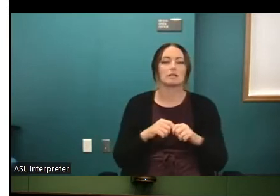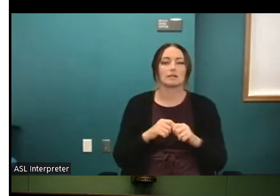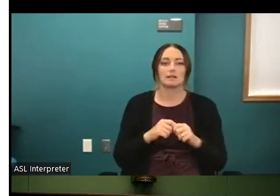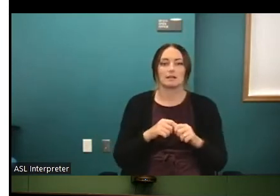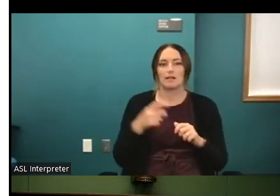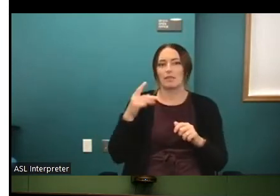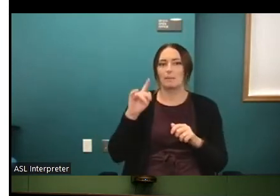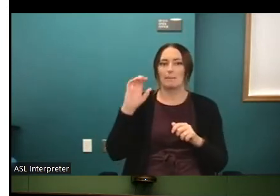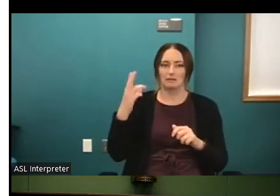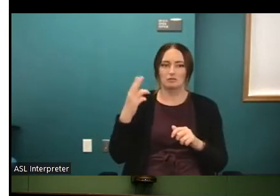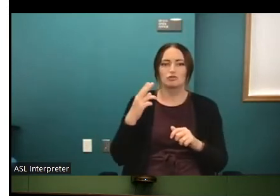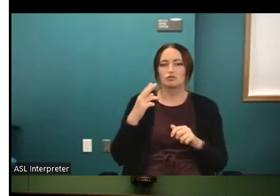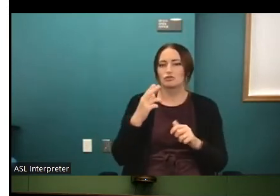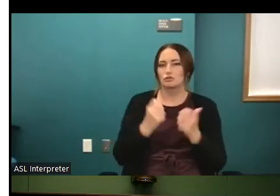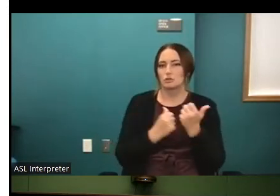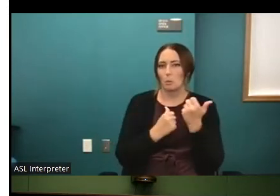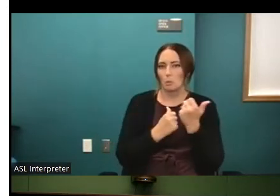supporting.